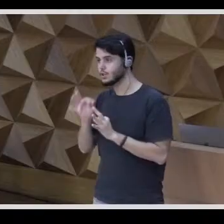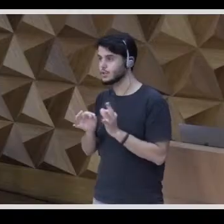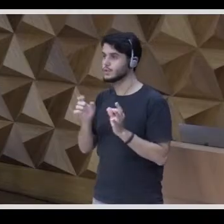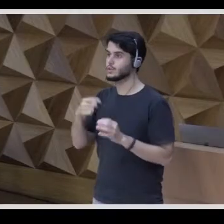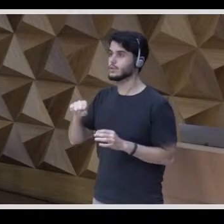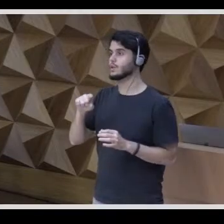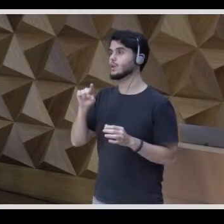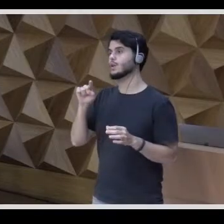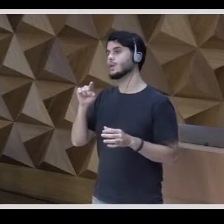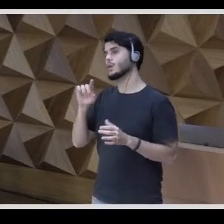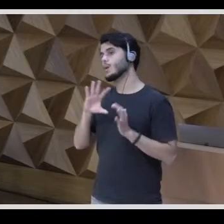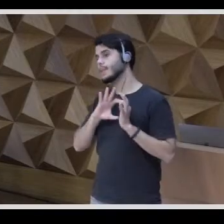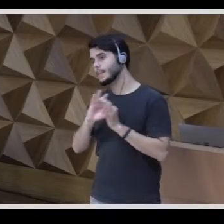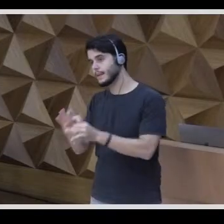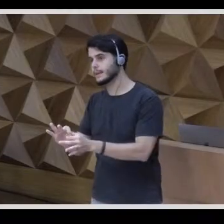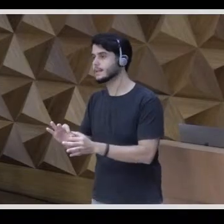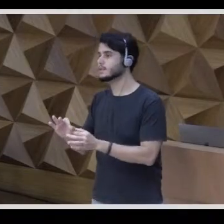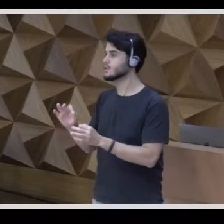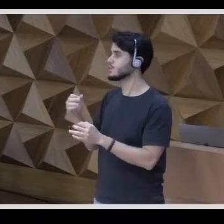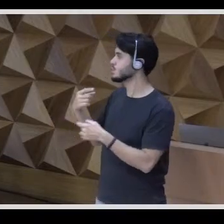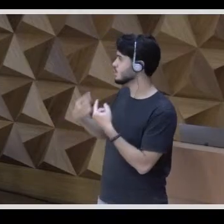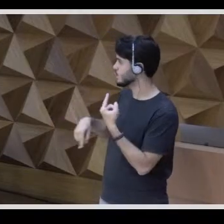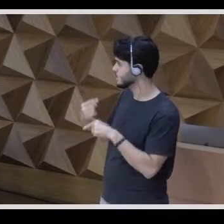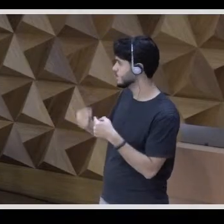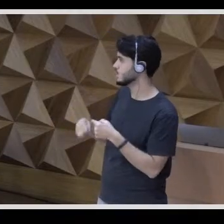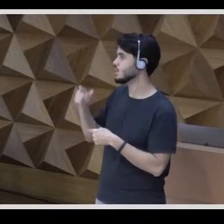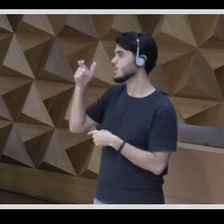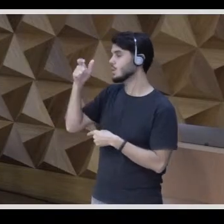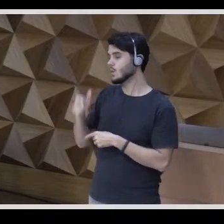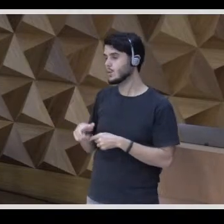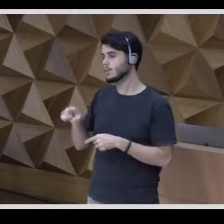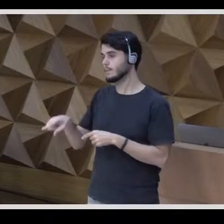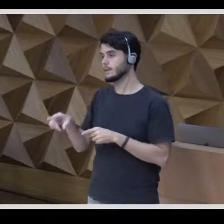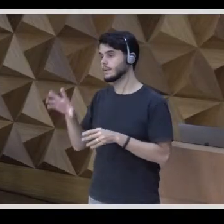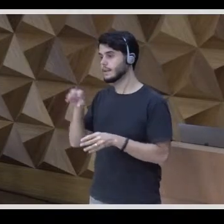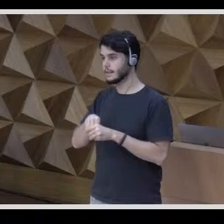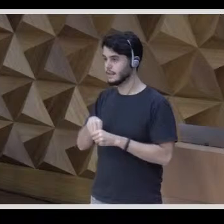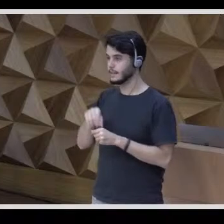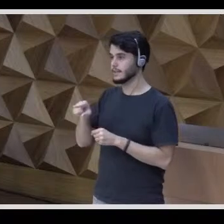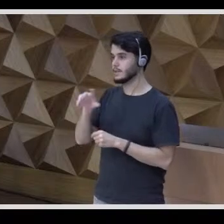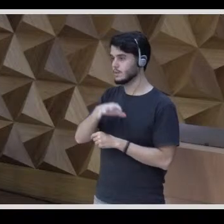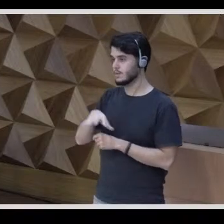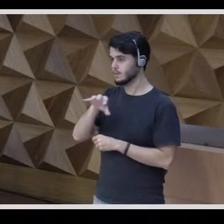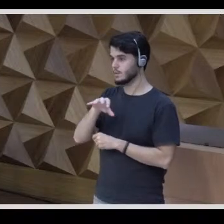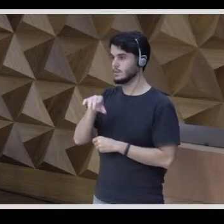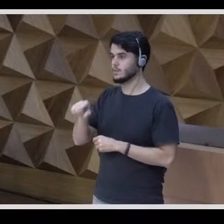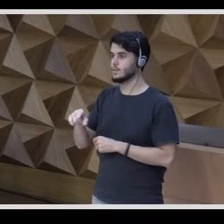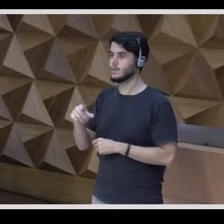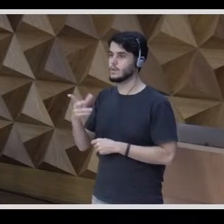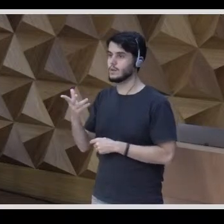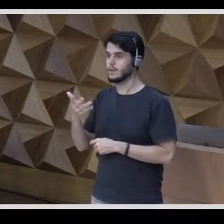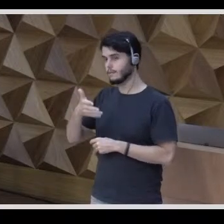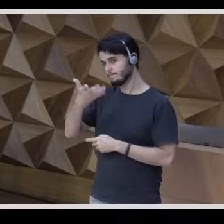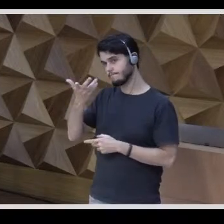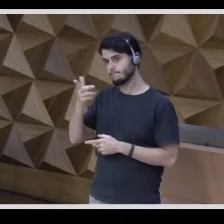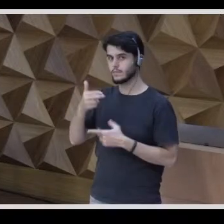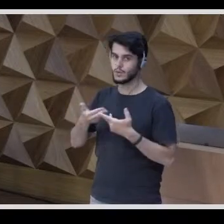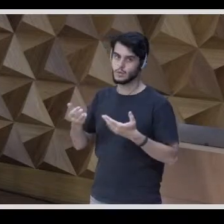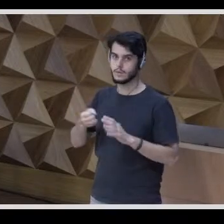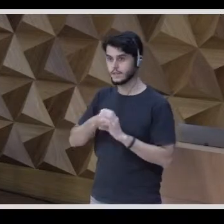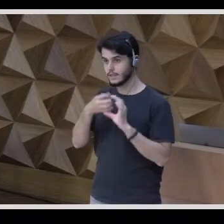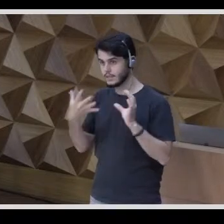discussion of humans in the loop, given all these aspects like fast-moving technology